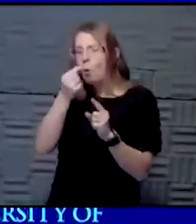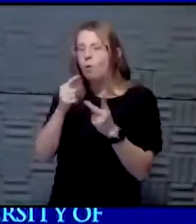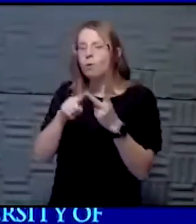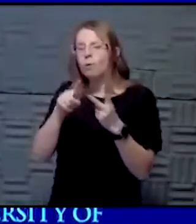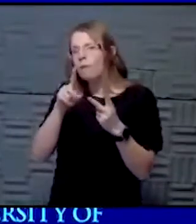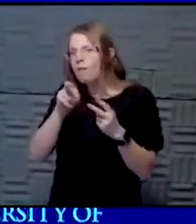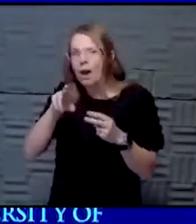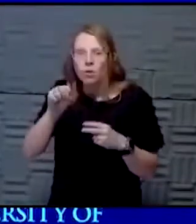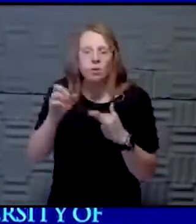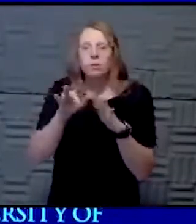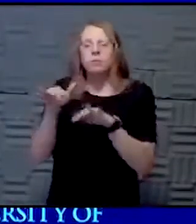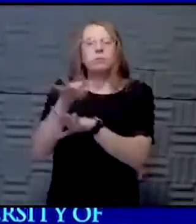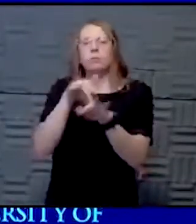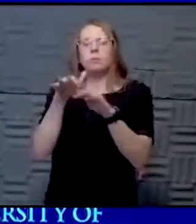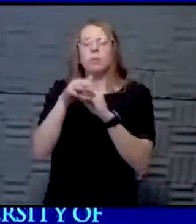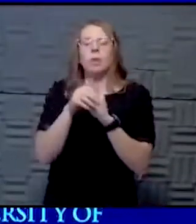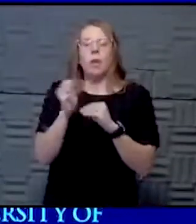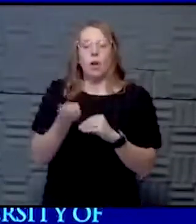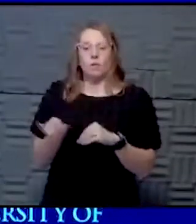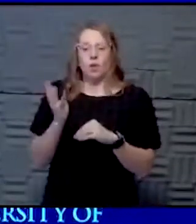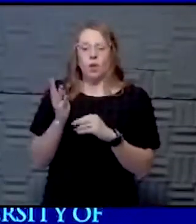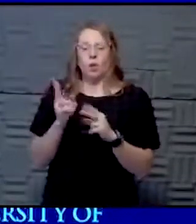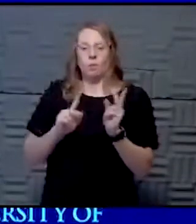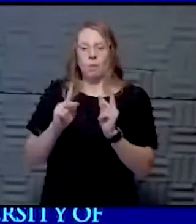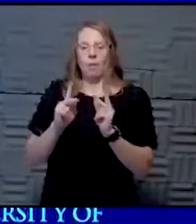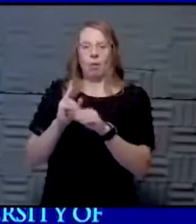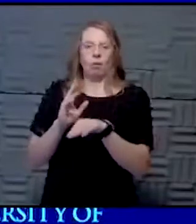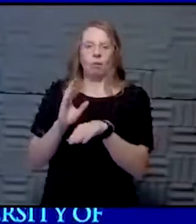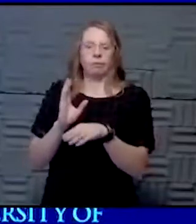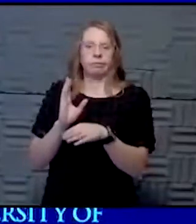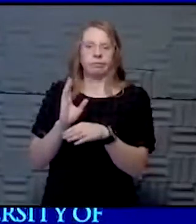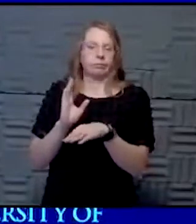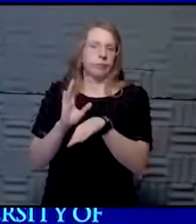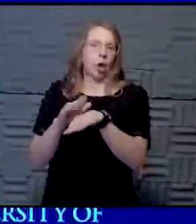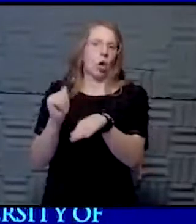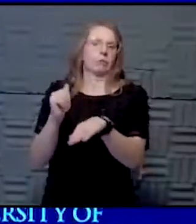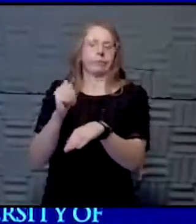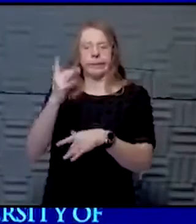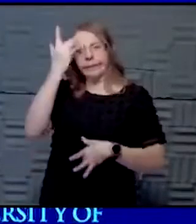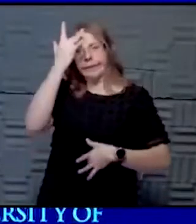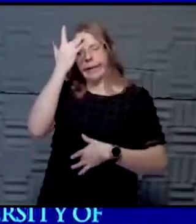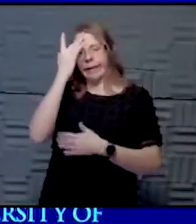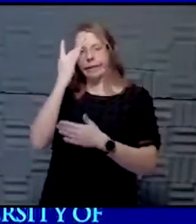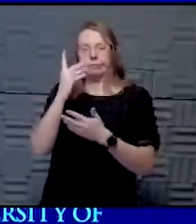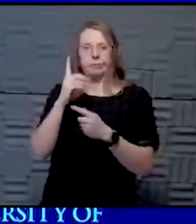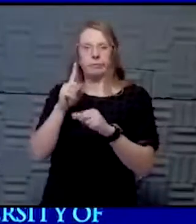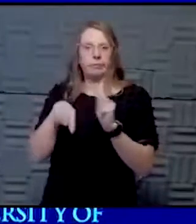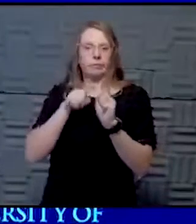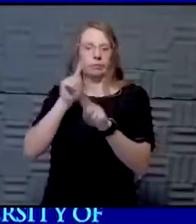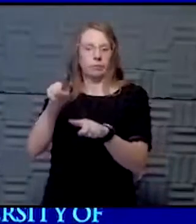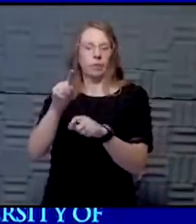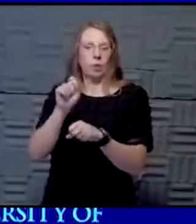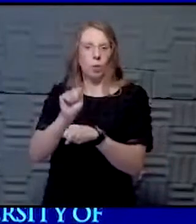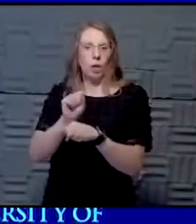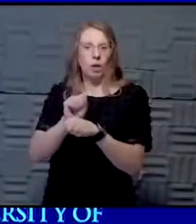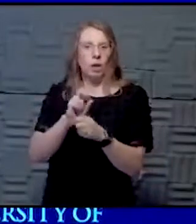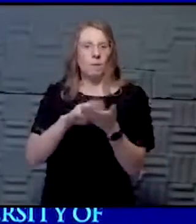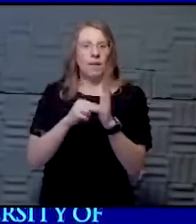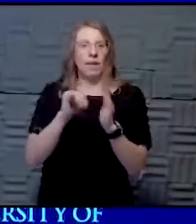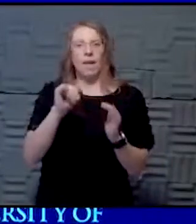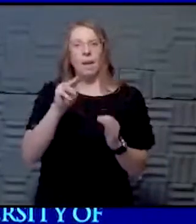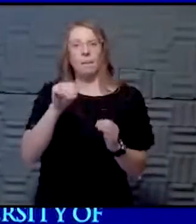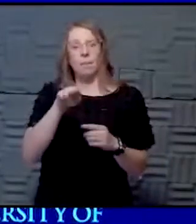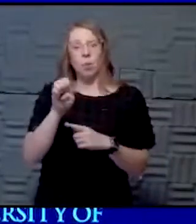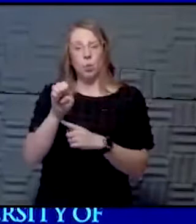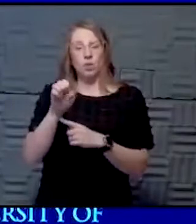like that? I know several people who have called out sick in the last week. Did we give our immune systems a break with all this time apart? Oh, I don't think we have to